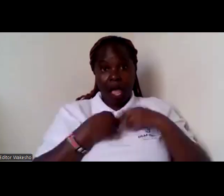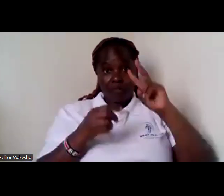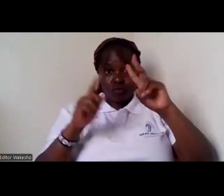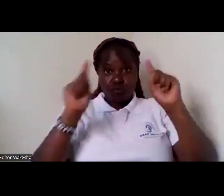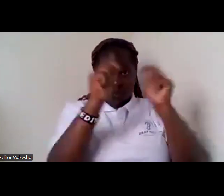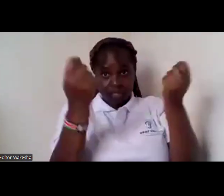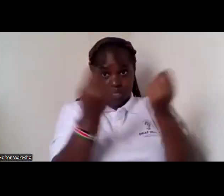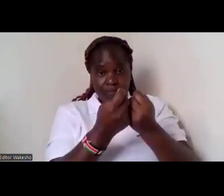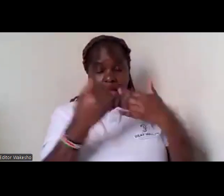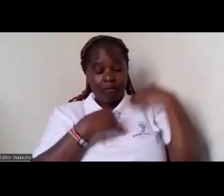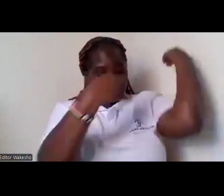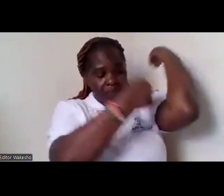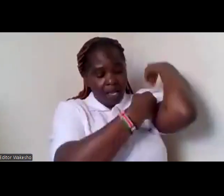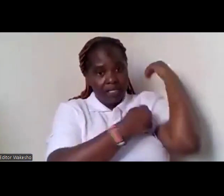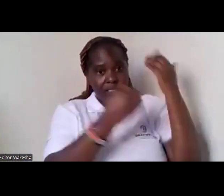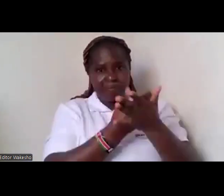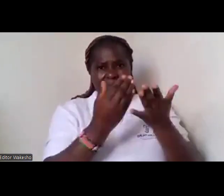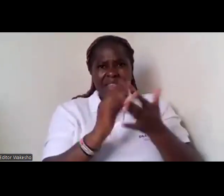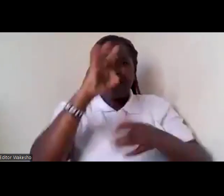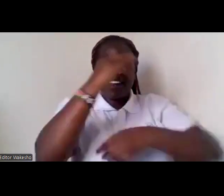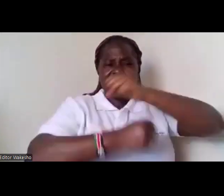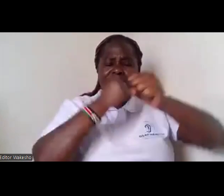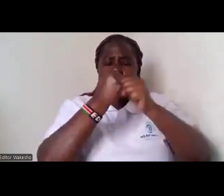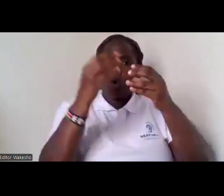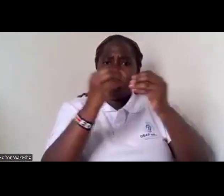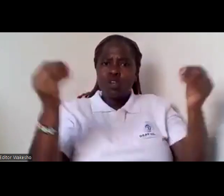years. There's some implants that last 5 years.